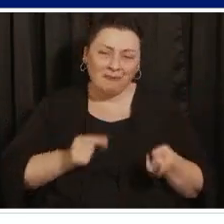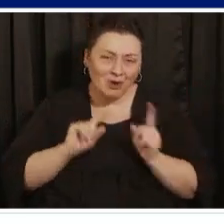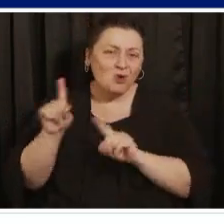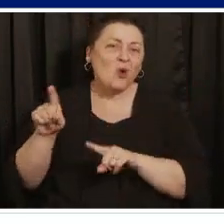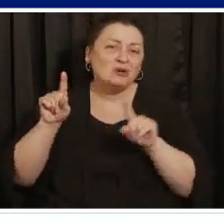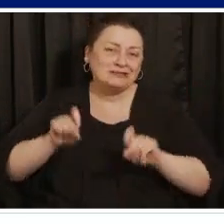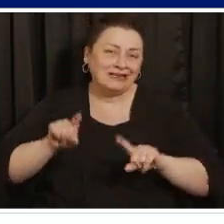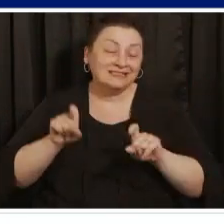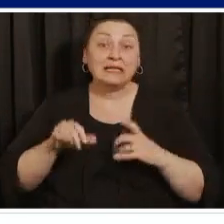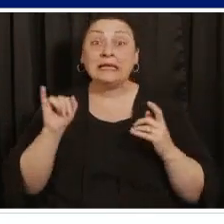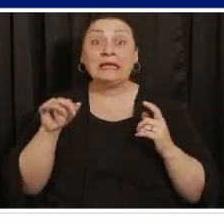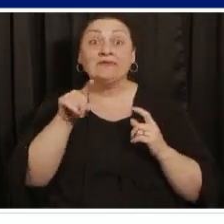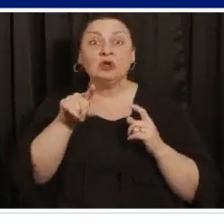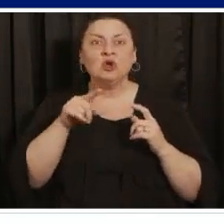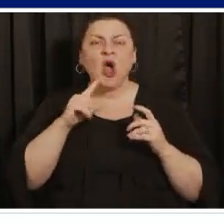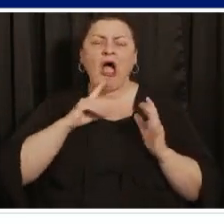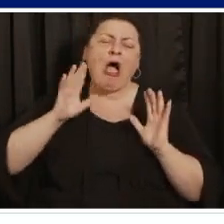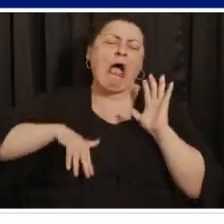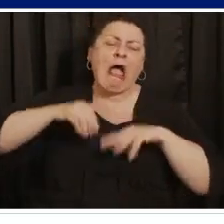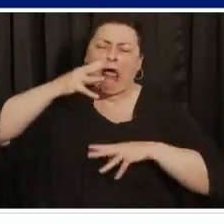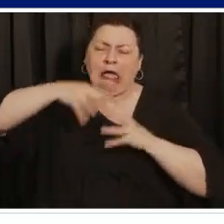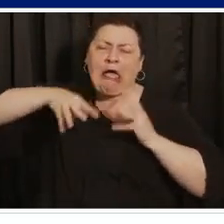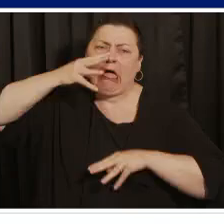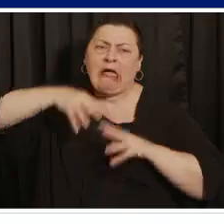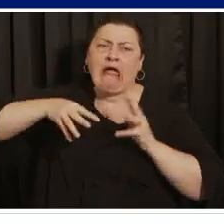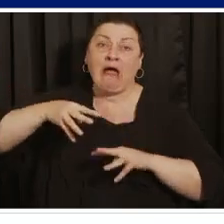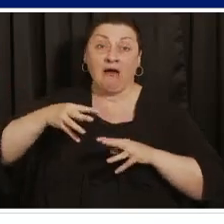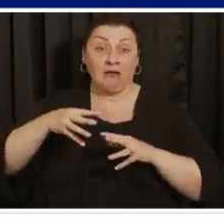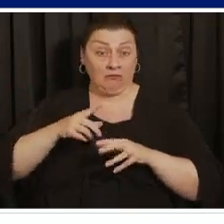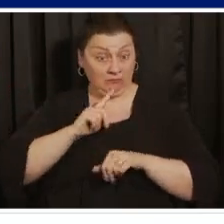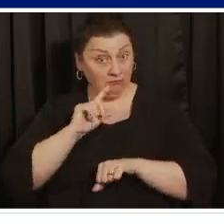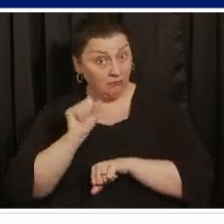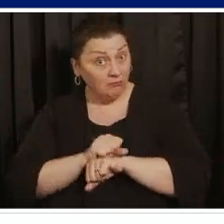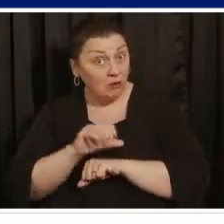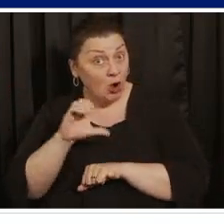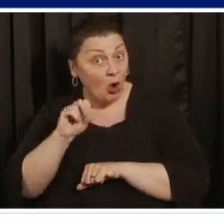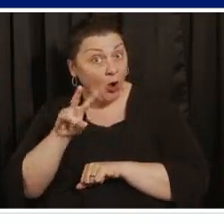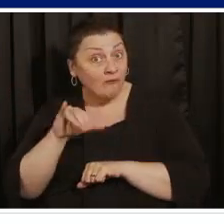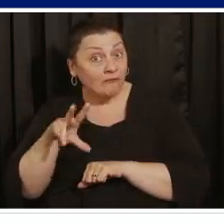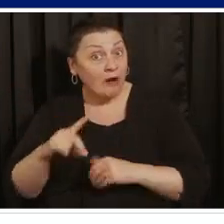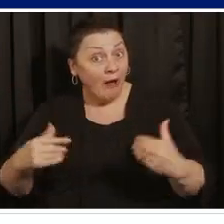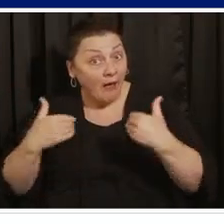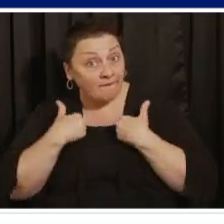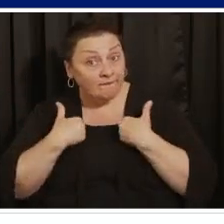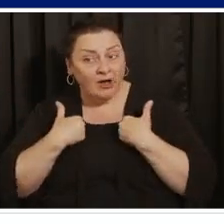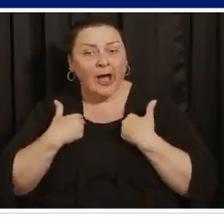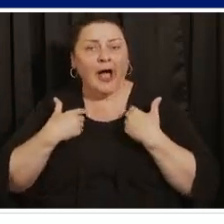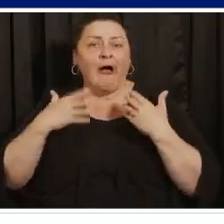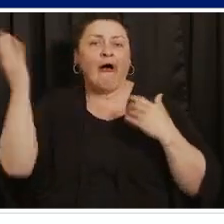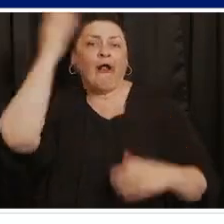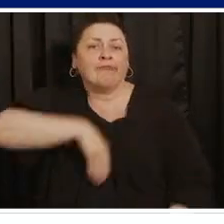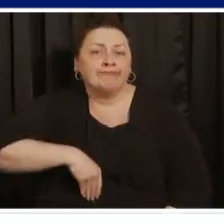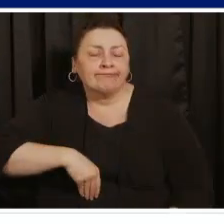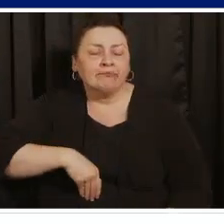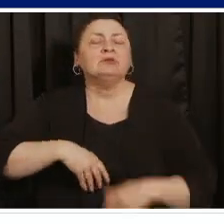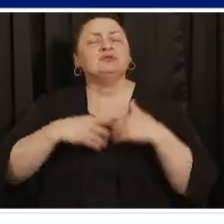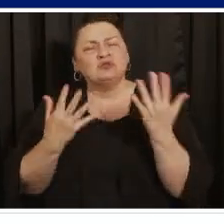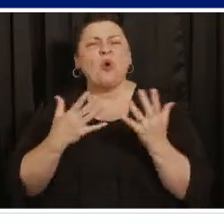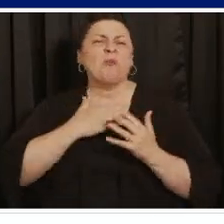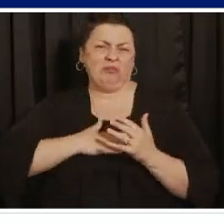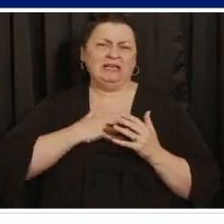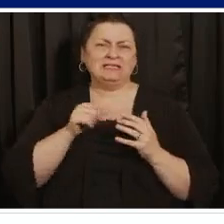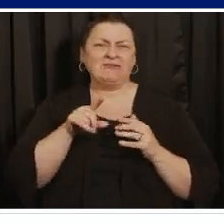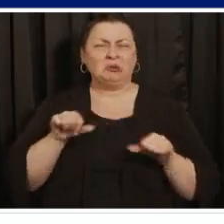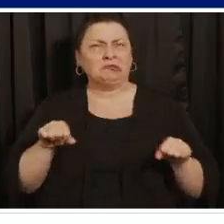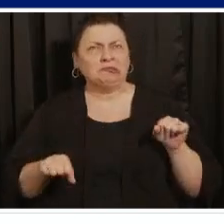severe COVID-19. So please, if you are experiencing symptoms, especially with the Delta variant prevalent, get tested. It's